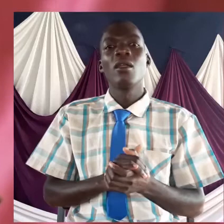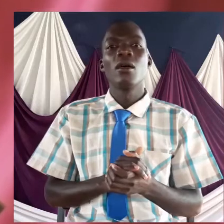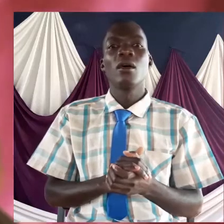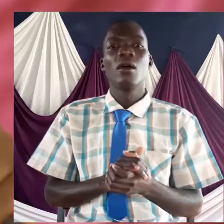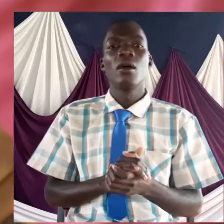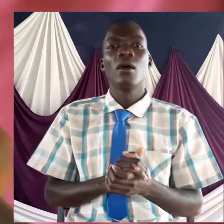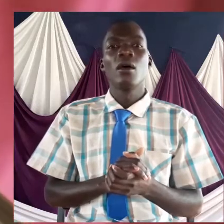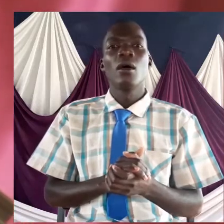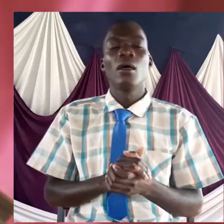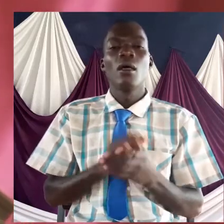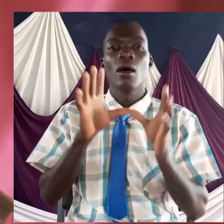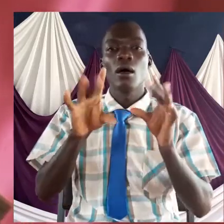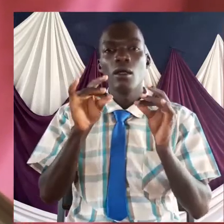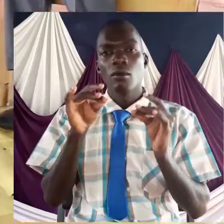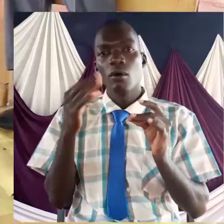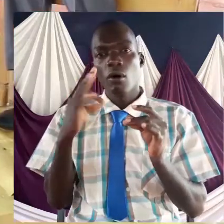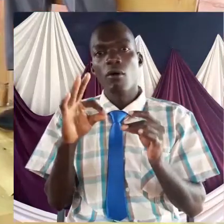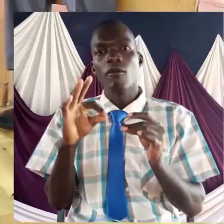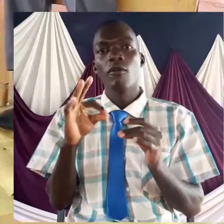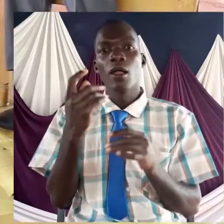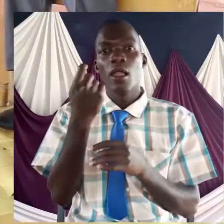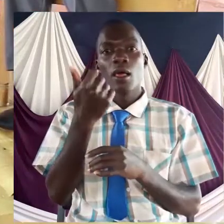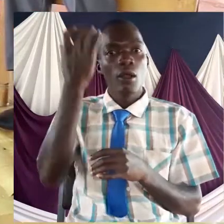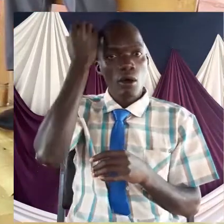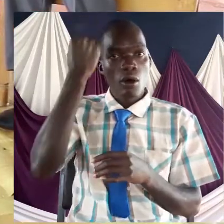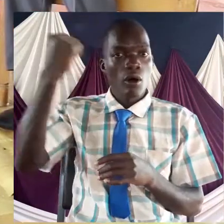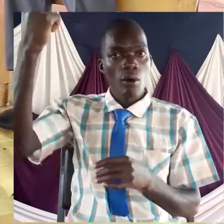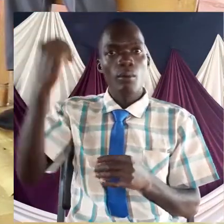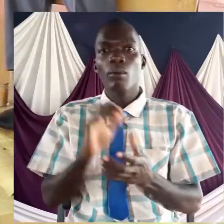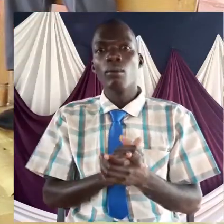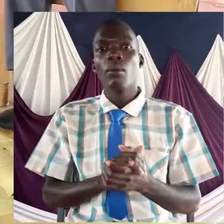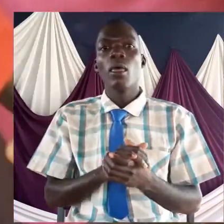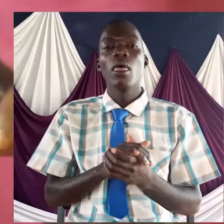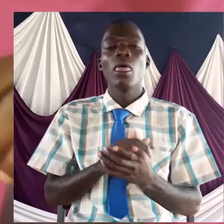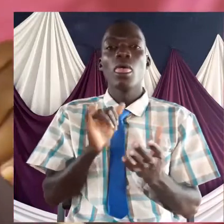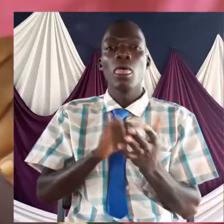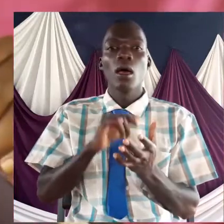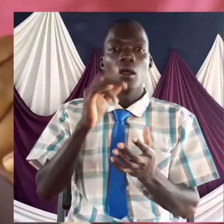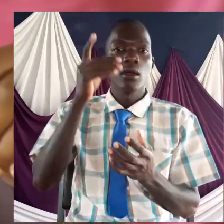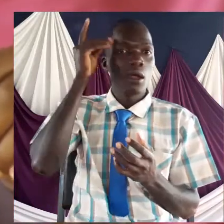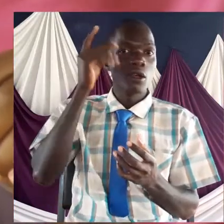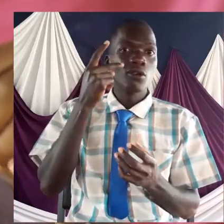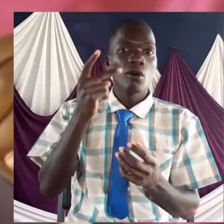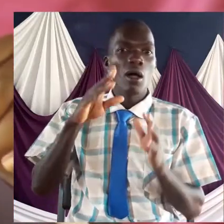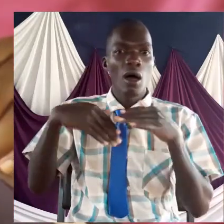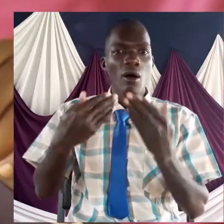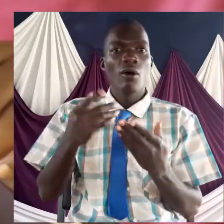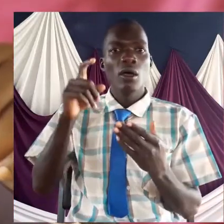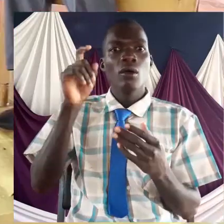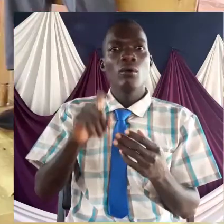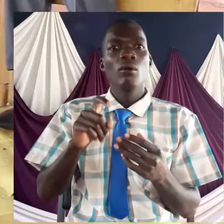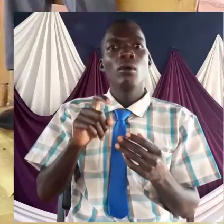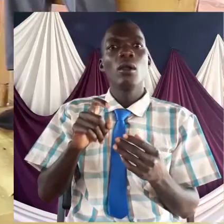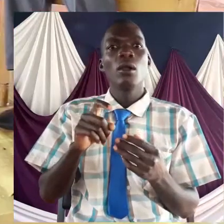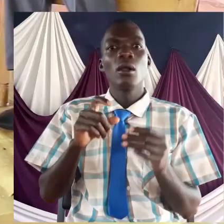the characteristics of the little horn. Yes. And Daniel saw how he was persecuting the